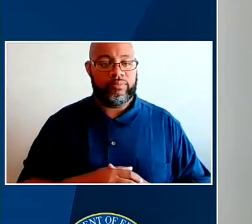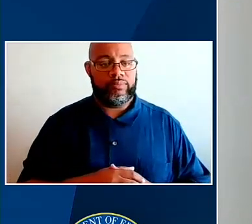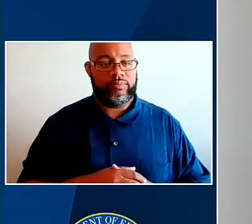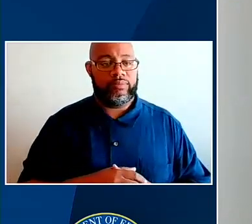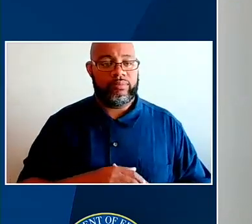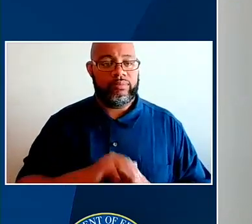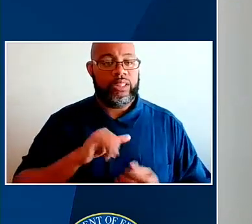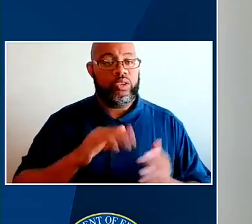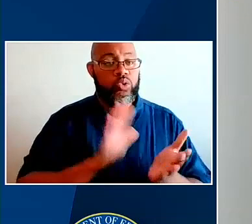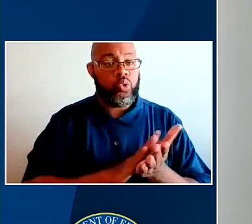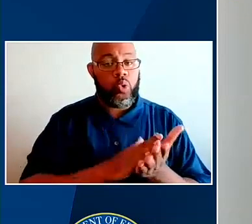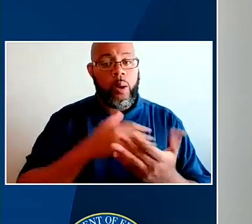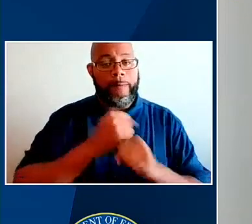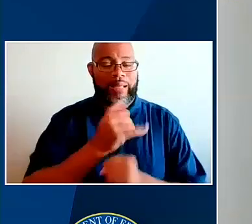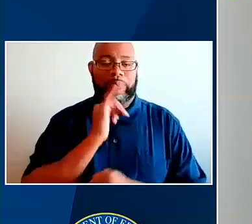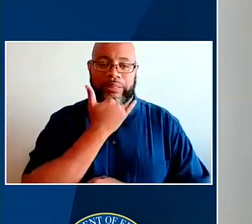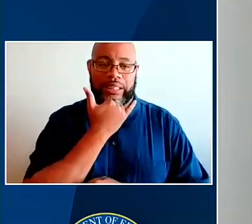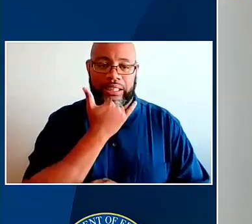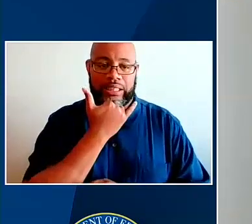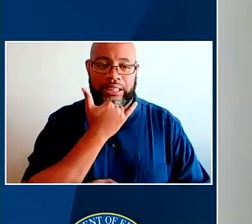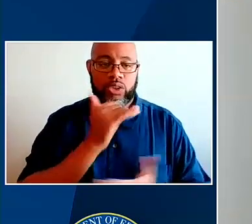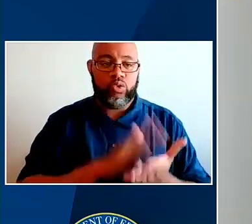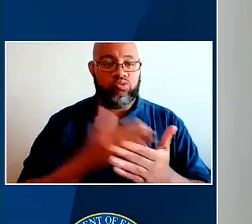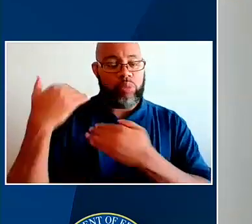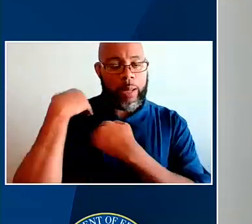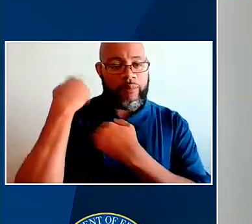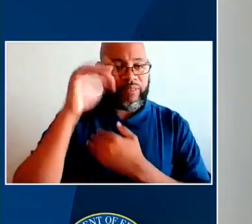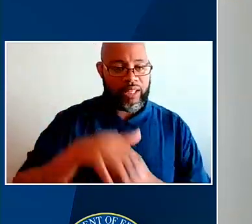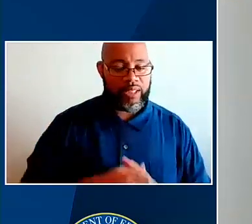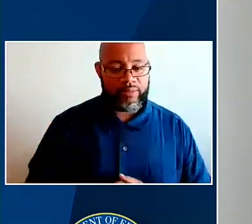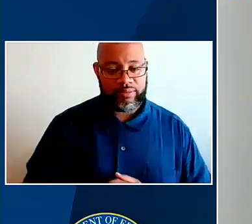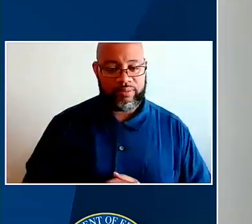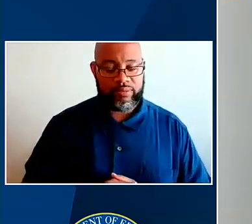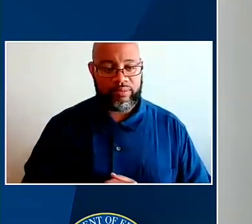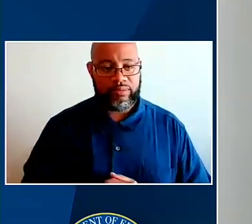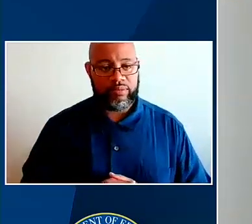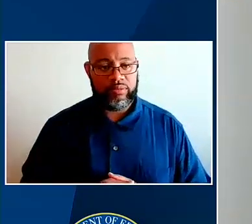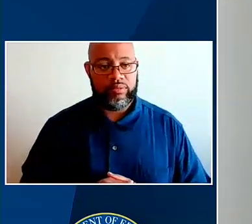the school made an error and the school was responsible for it.